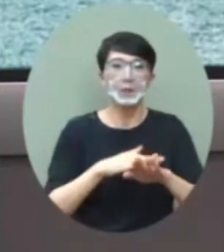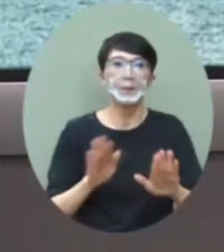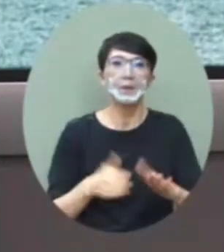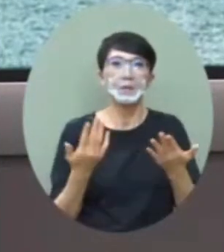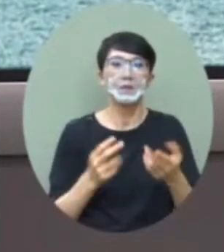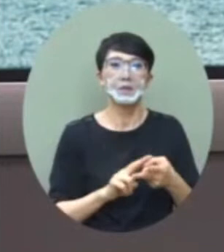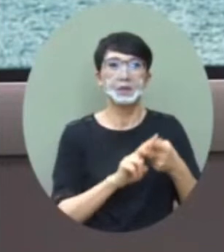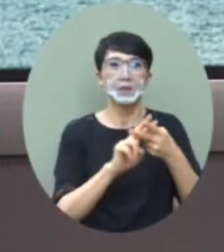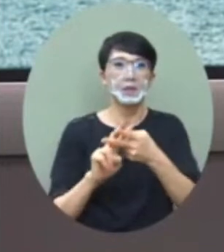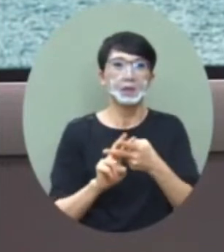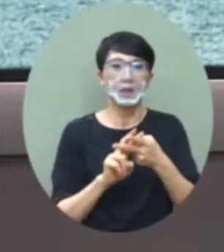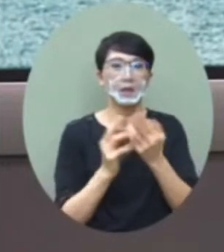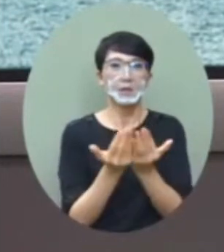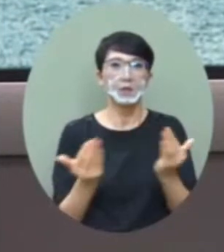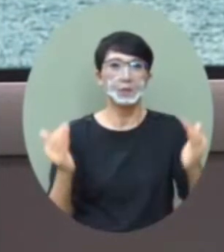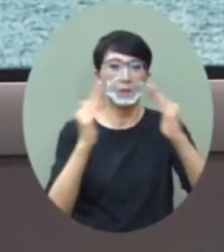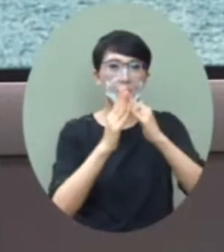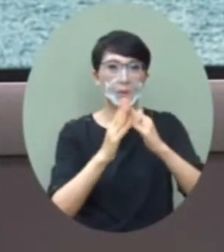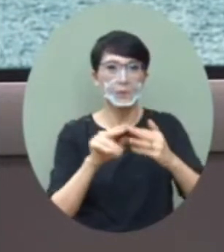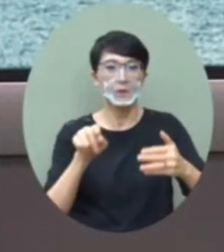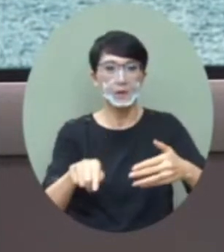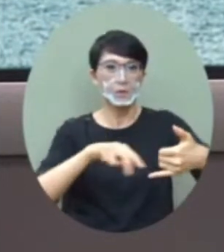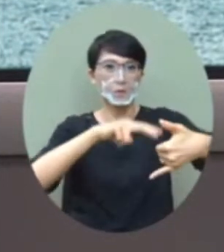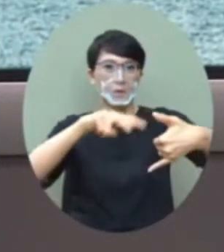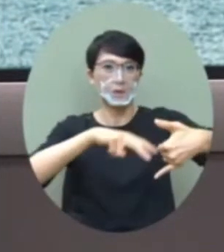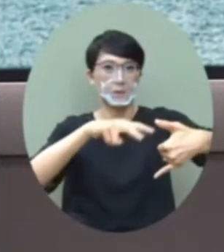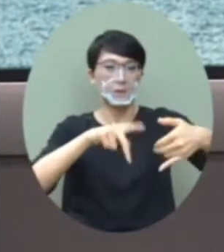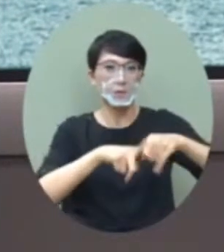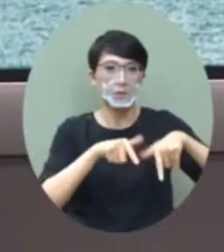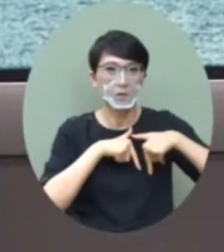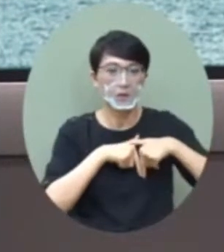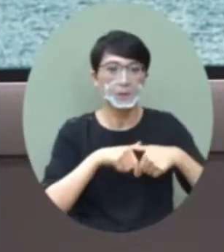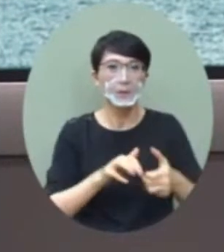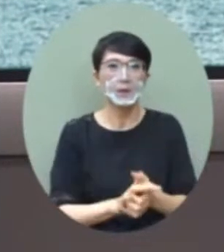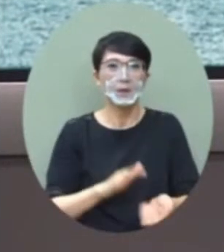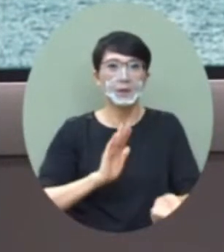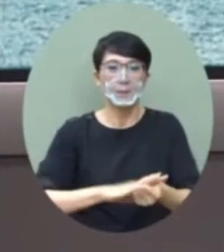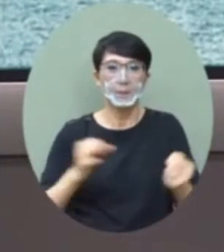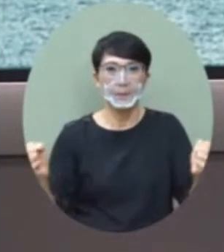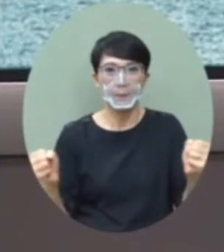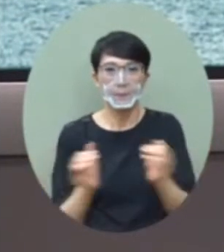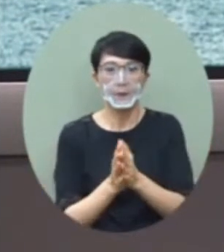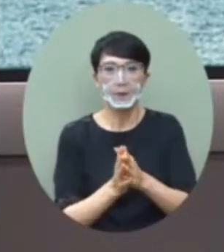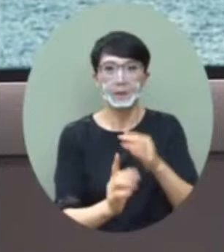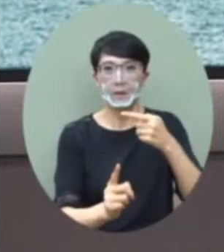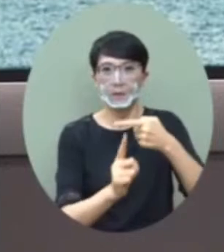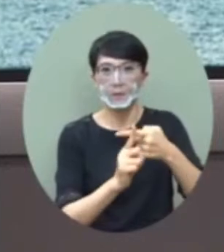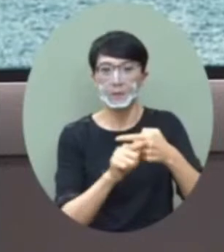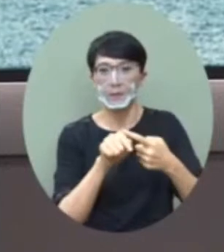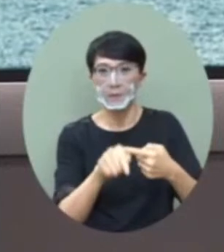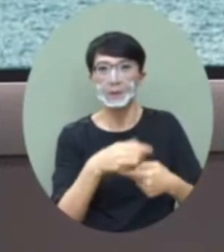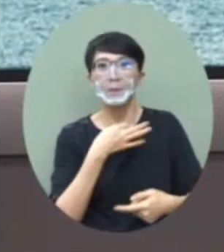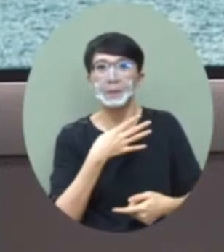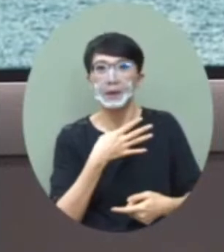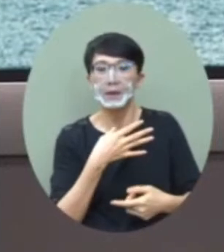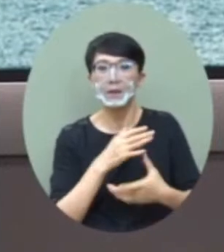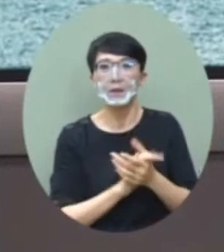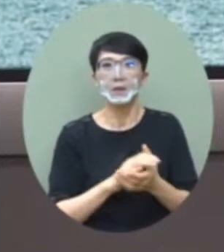In recent weeks, we identified different facilities such as community centers for other